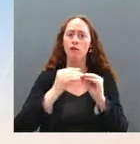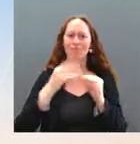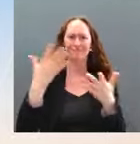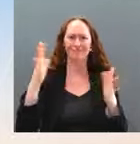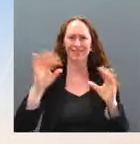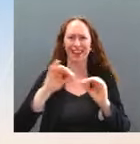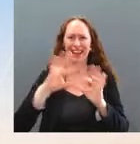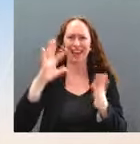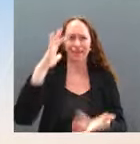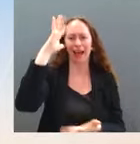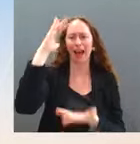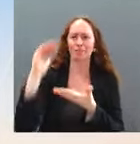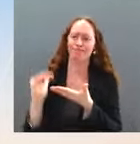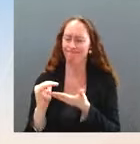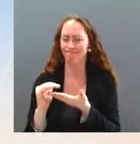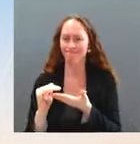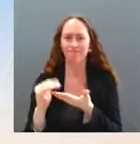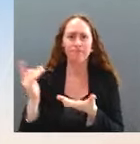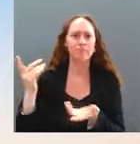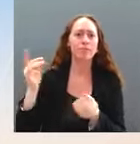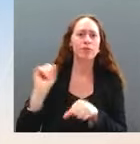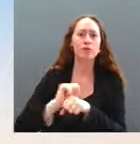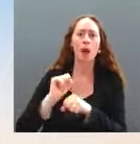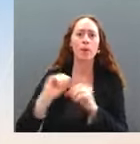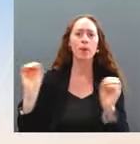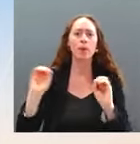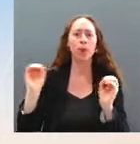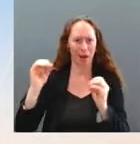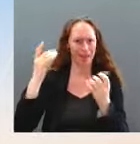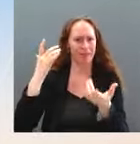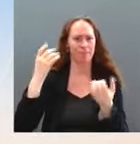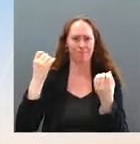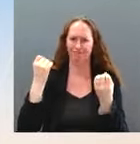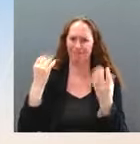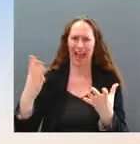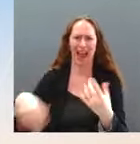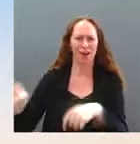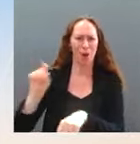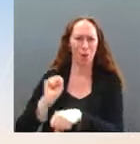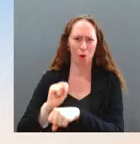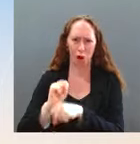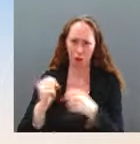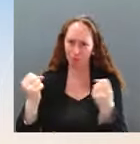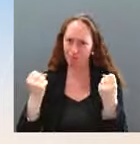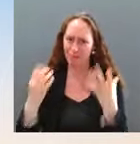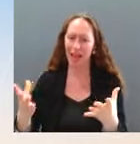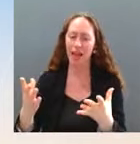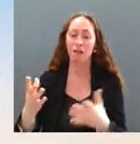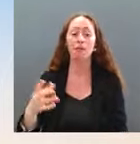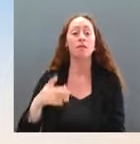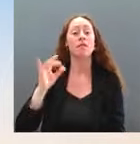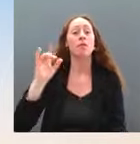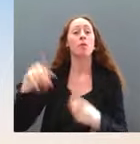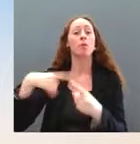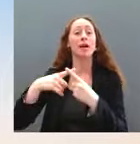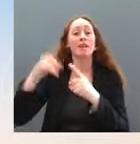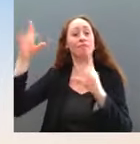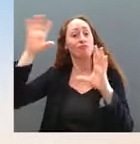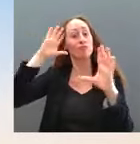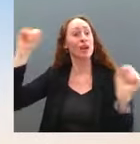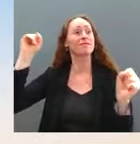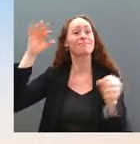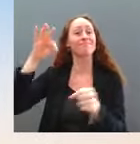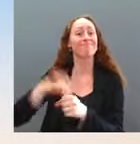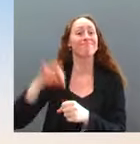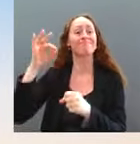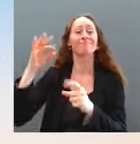Biden took office, our economy has added 7.9 million jobs. That's more jobs created on average per month than any other president in